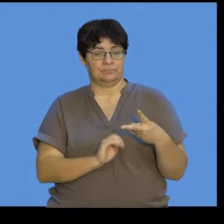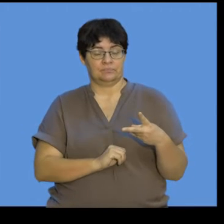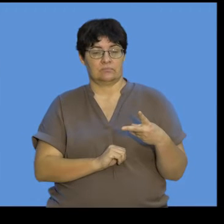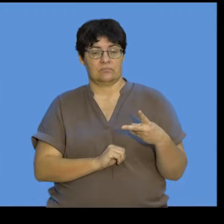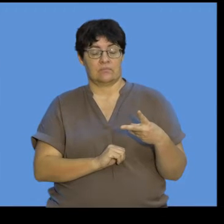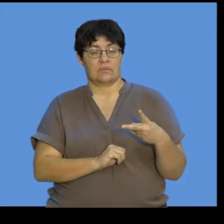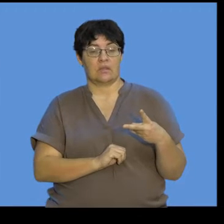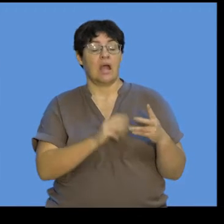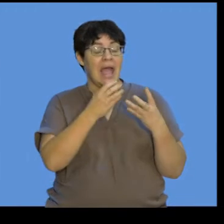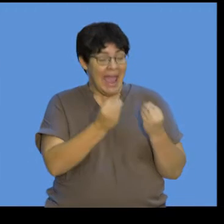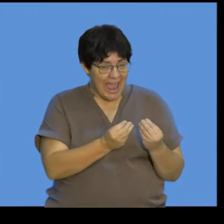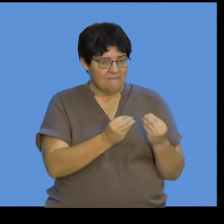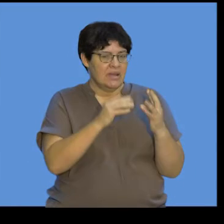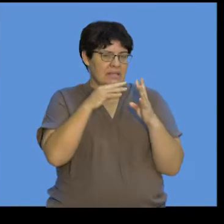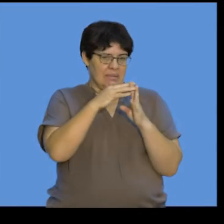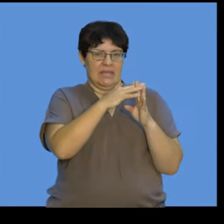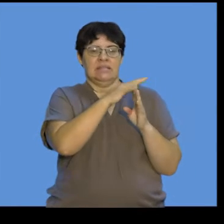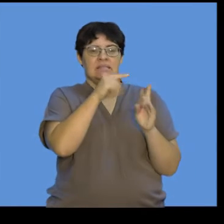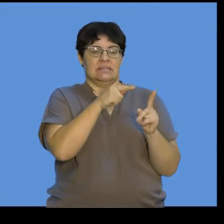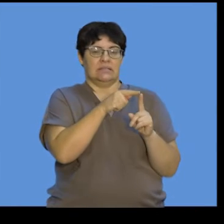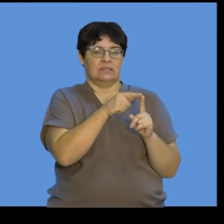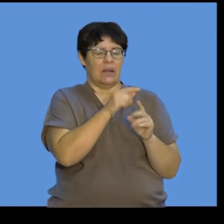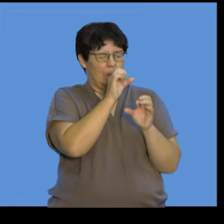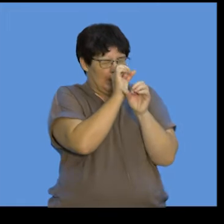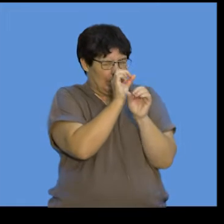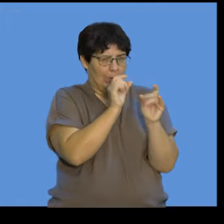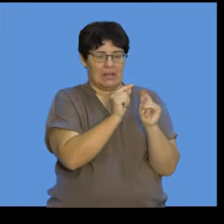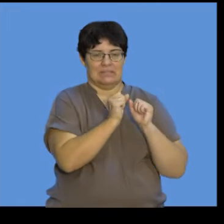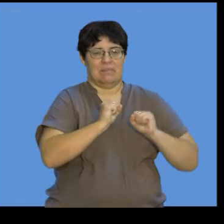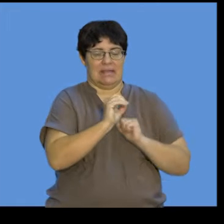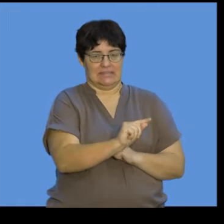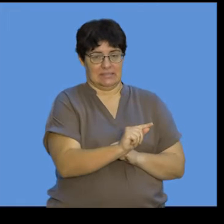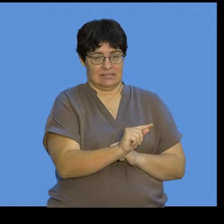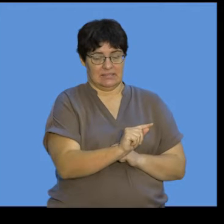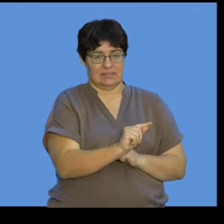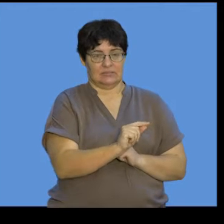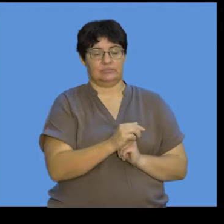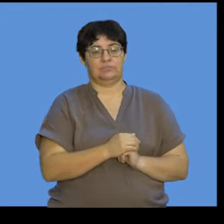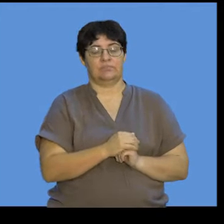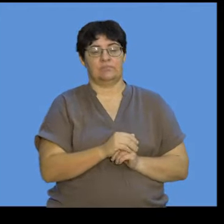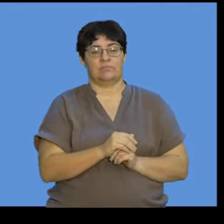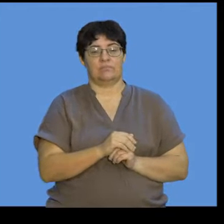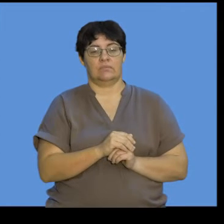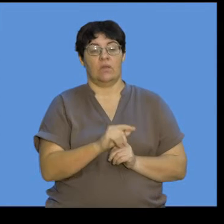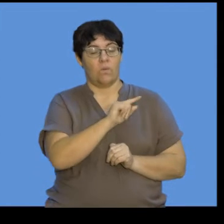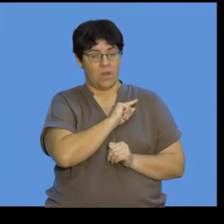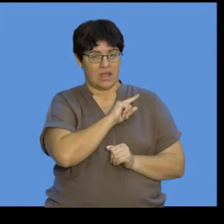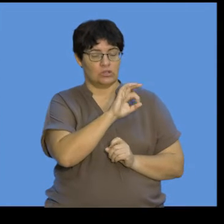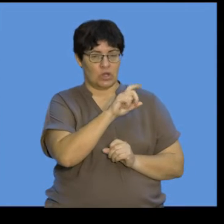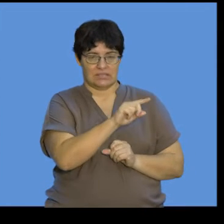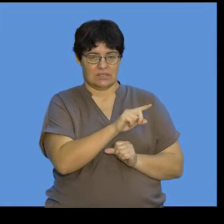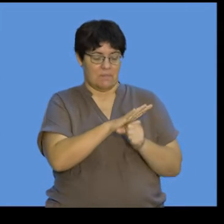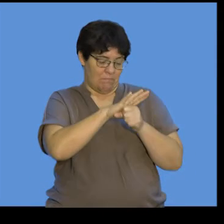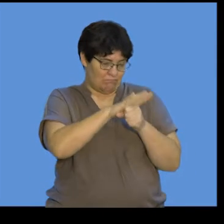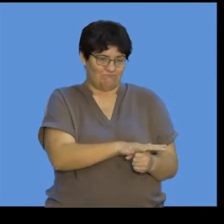there are small spaces, microscopic, okay, hence these solids are